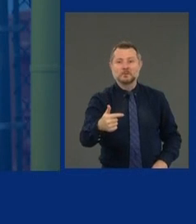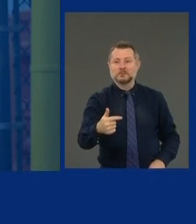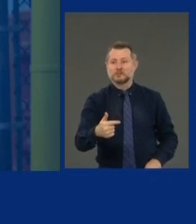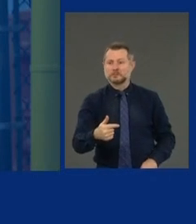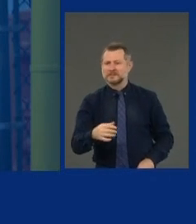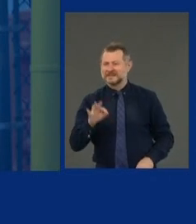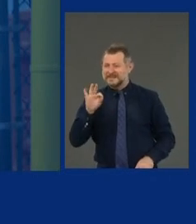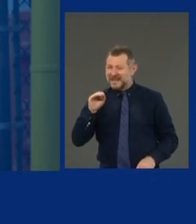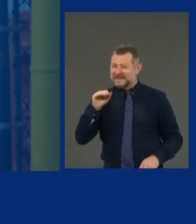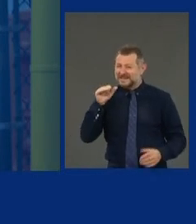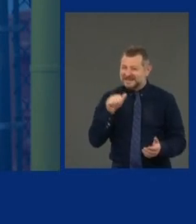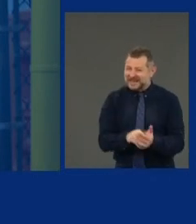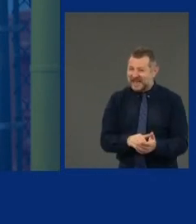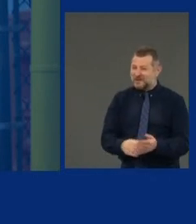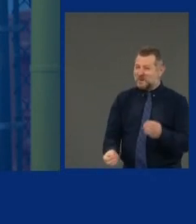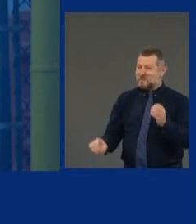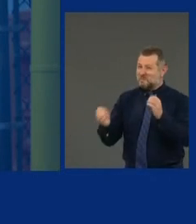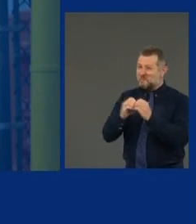90,000.